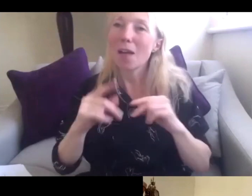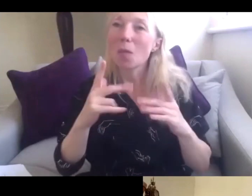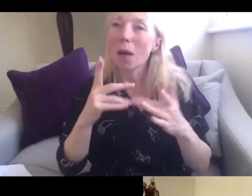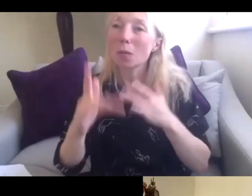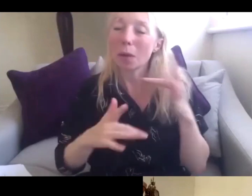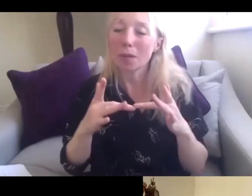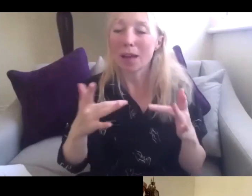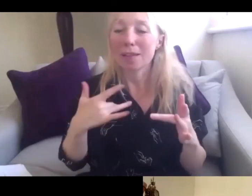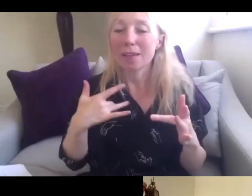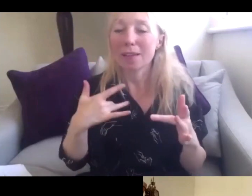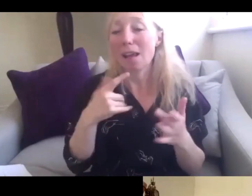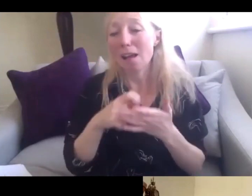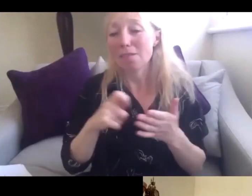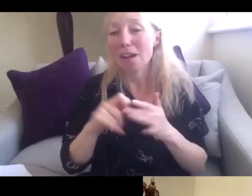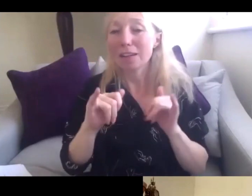2020 anthology.